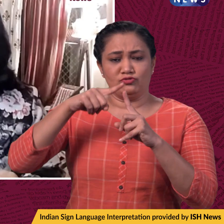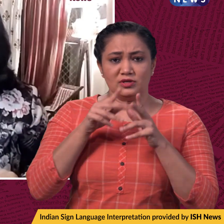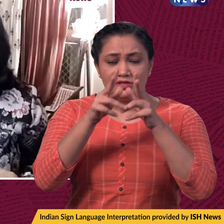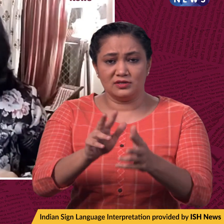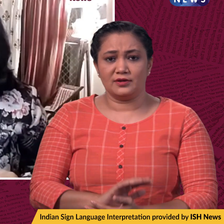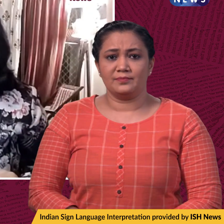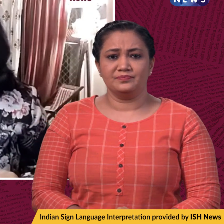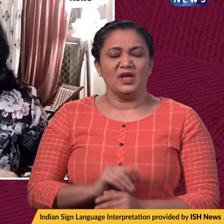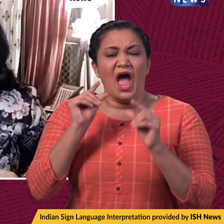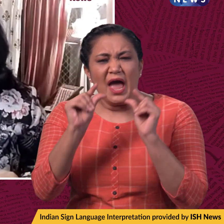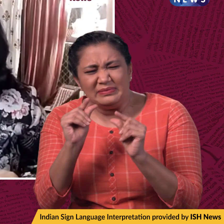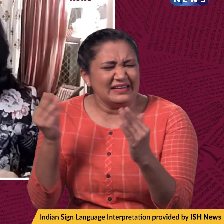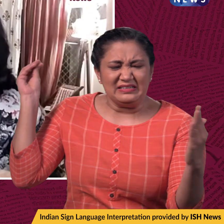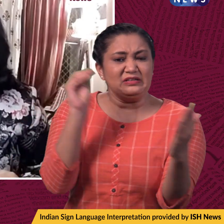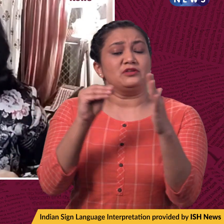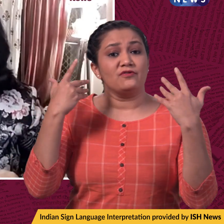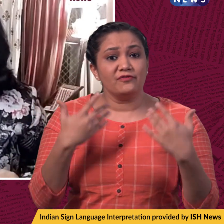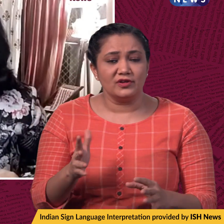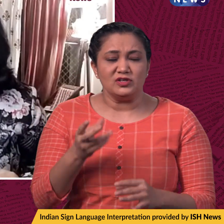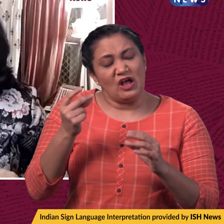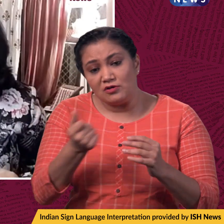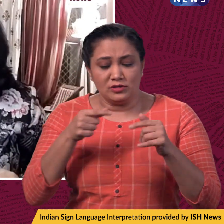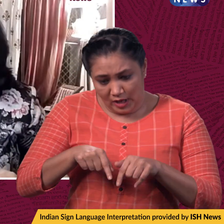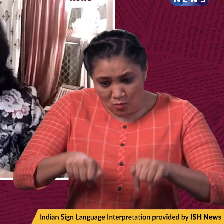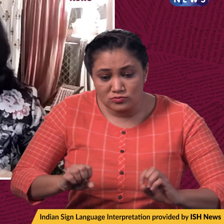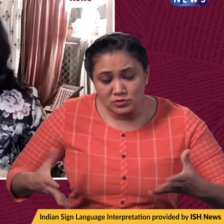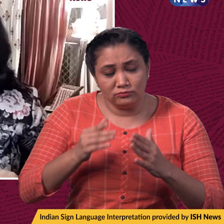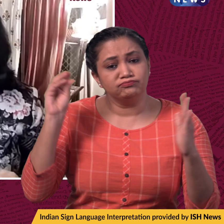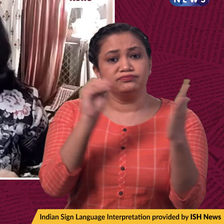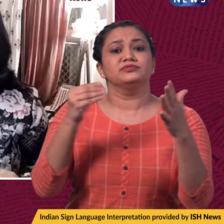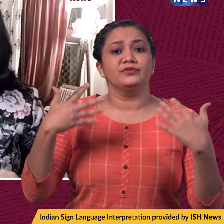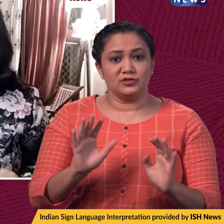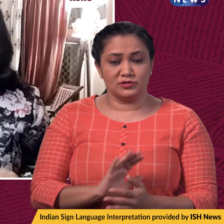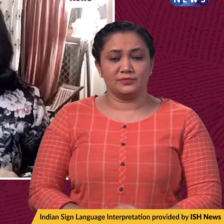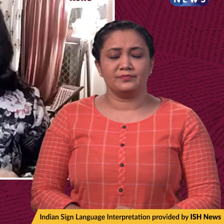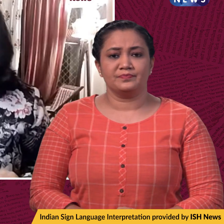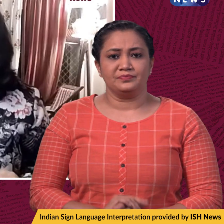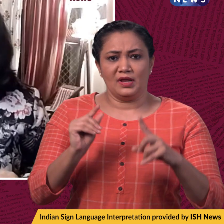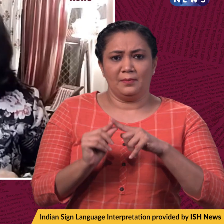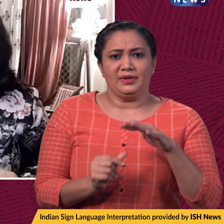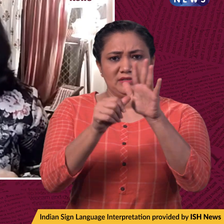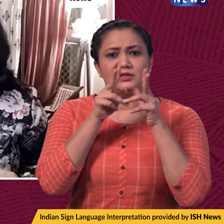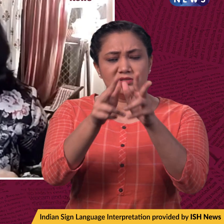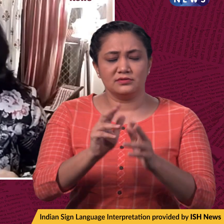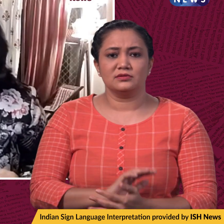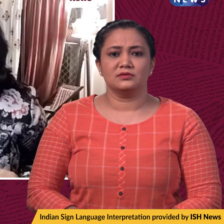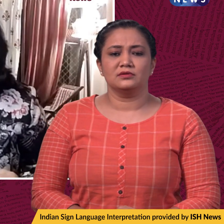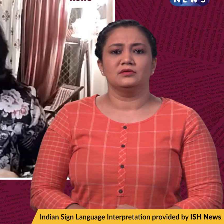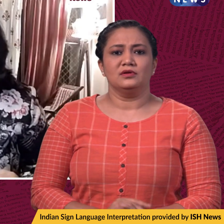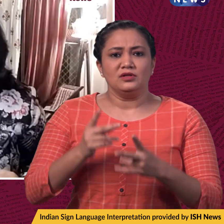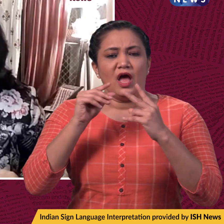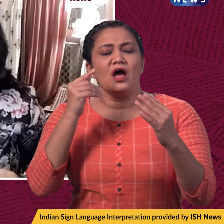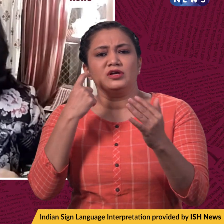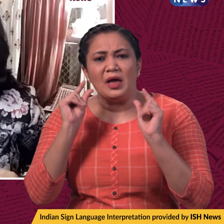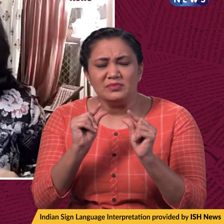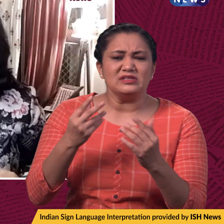revoked the state of emergency with immediate effect on his island nation. Now, the president said he has withdrawn